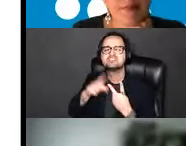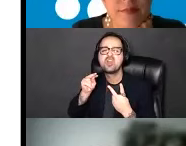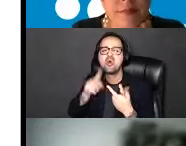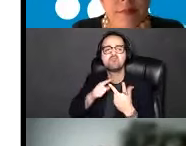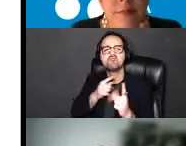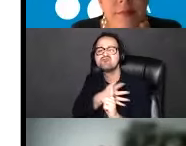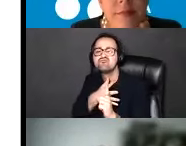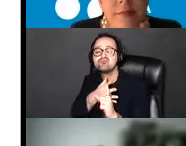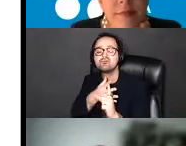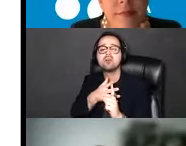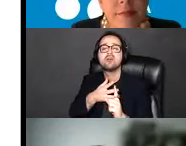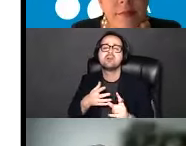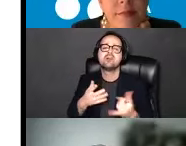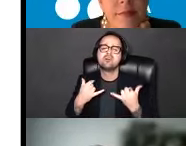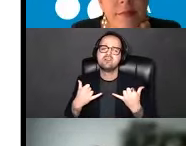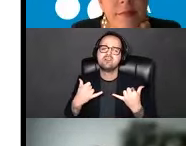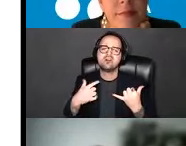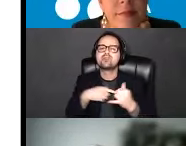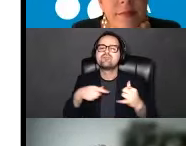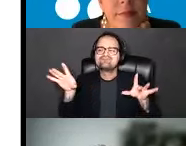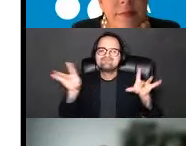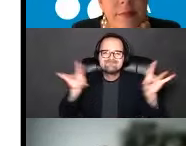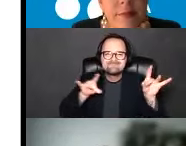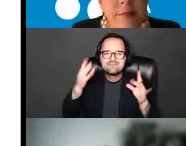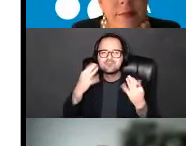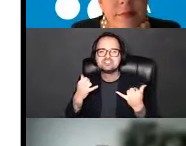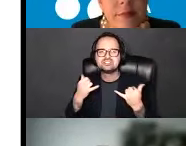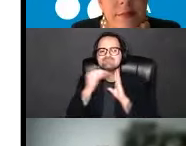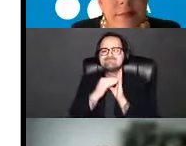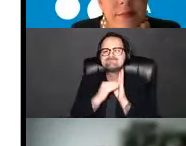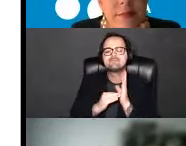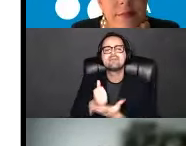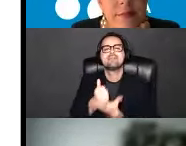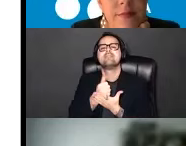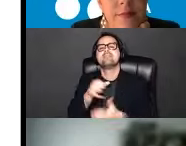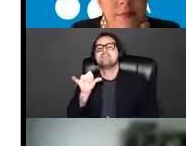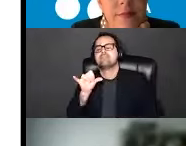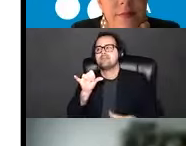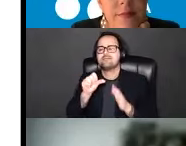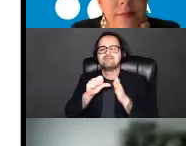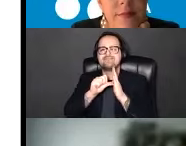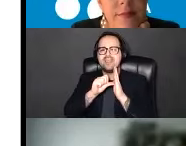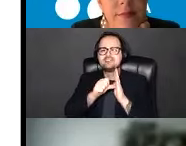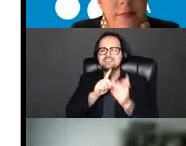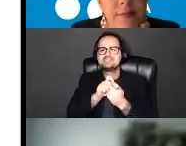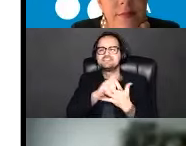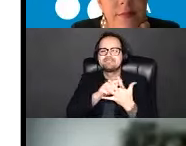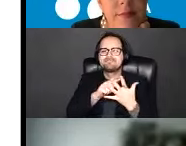poll questions today is getting information that will help me immediately today try to emphasize